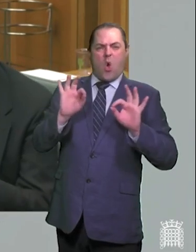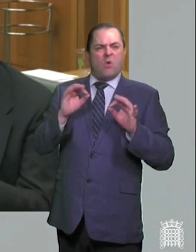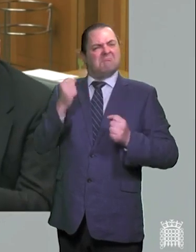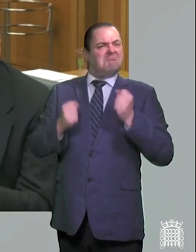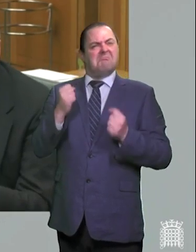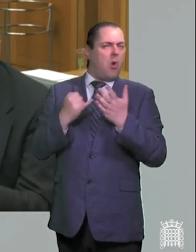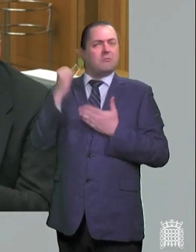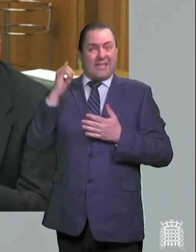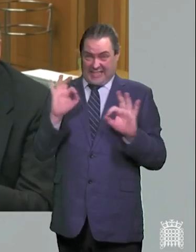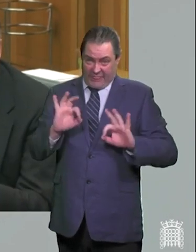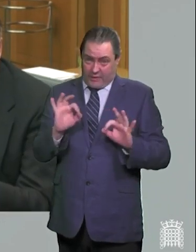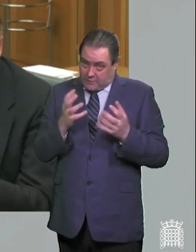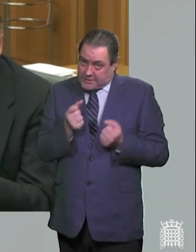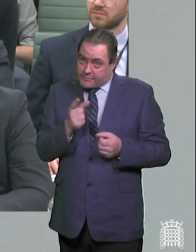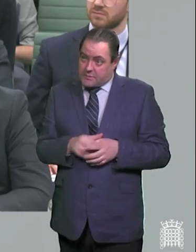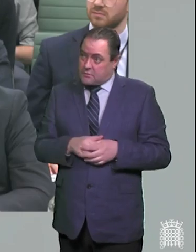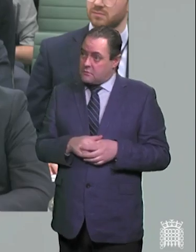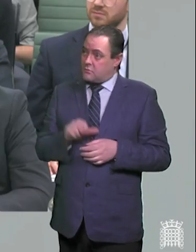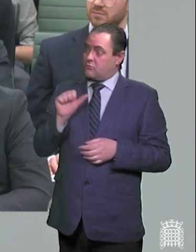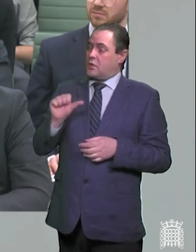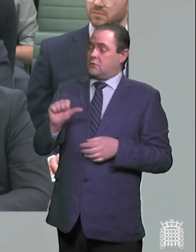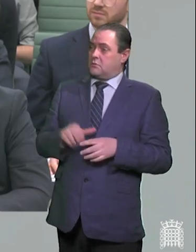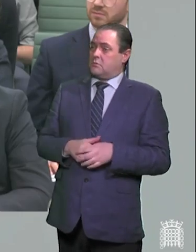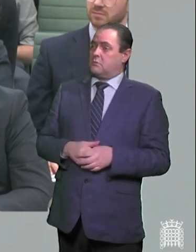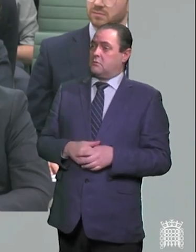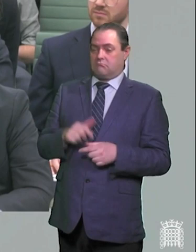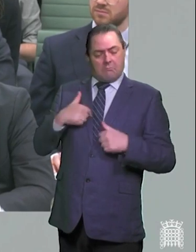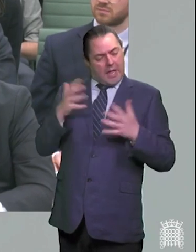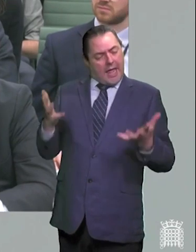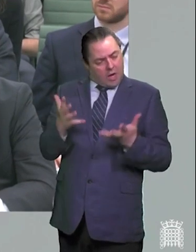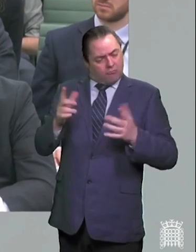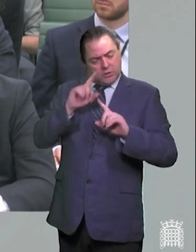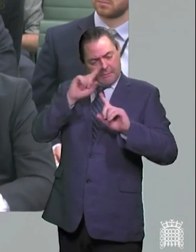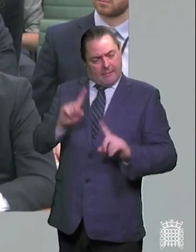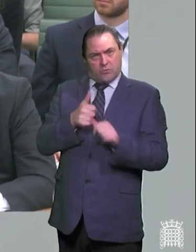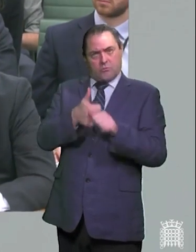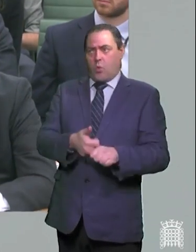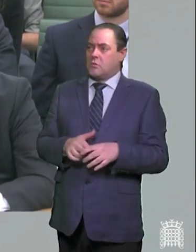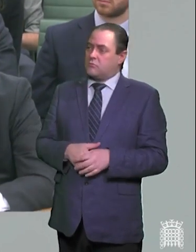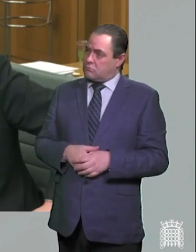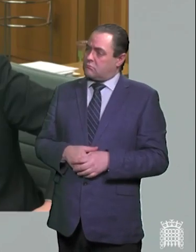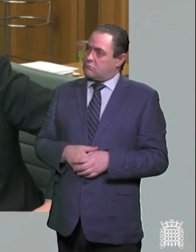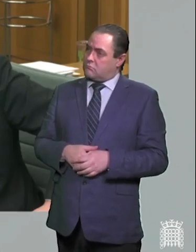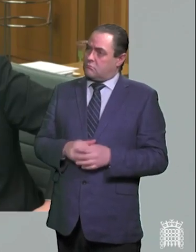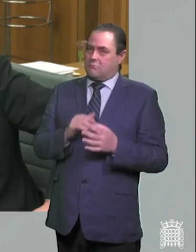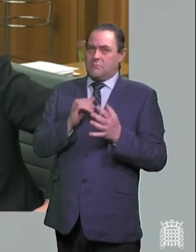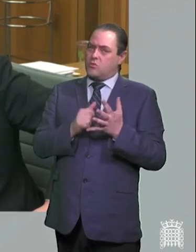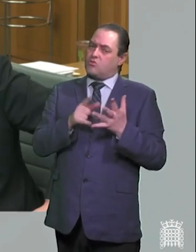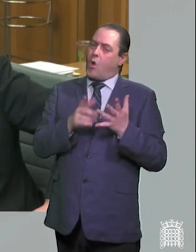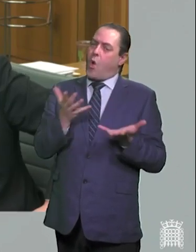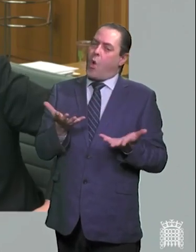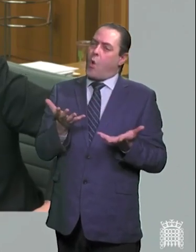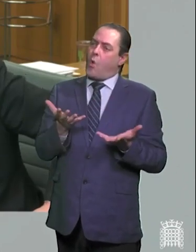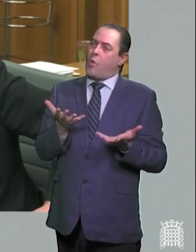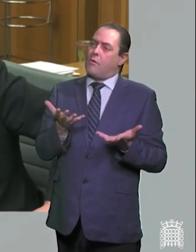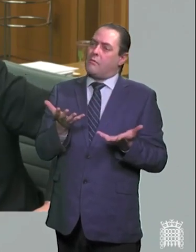from anyone. Can you accept that was the case? Yes, I encourage people to support it. So it is actually misleading